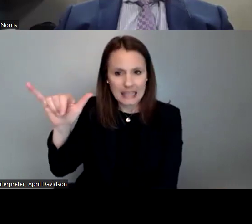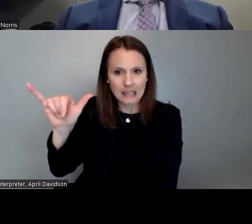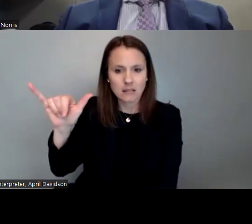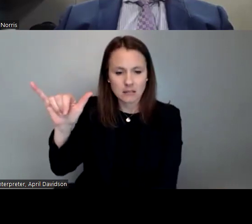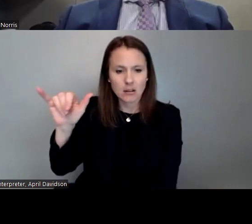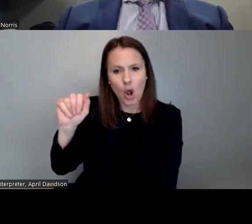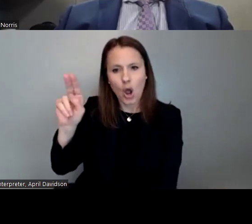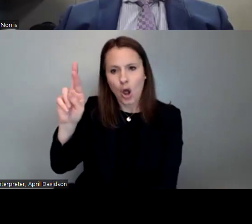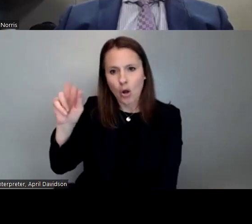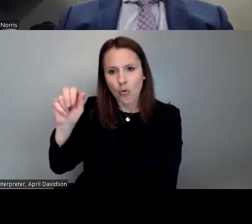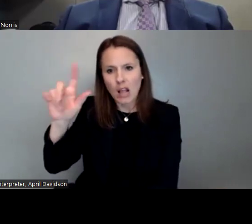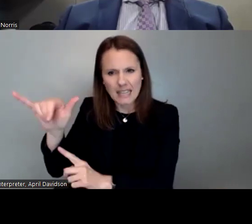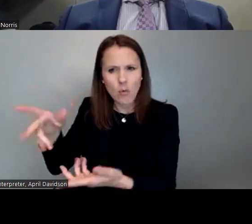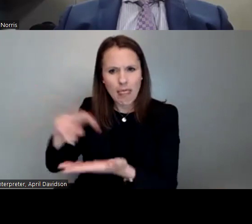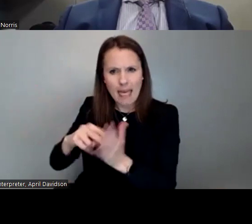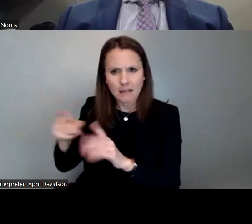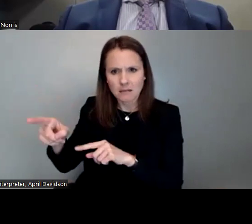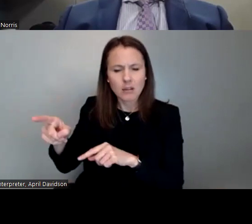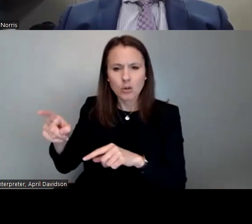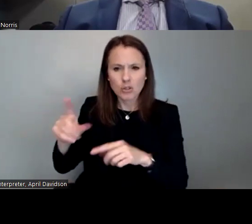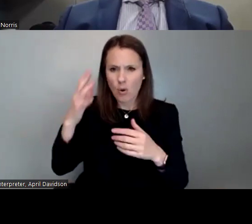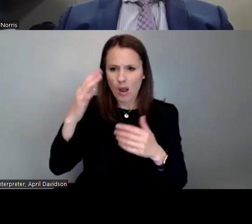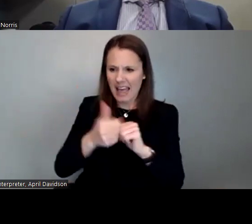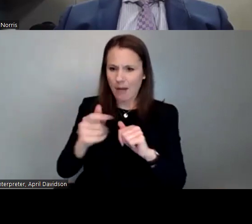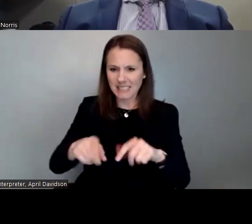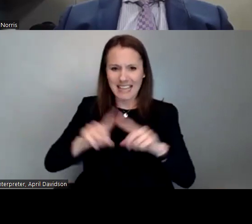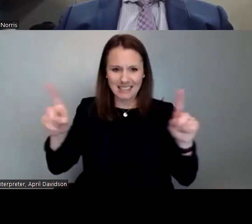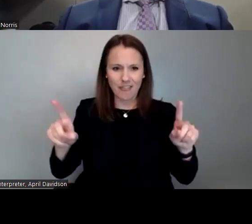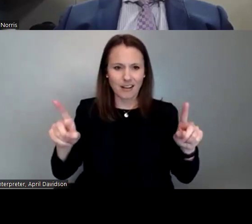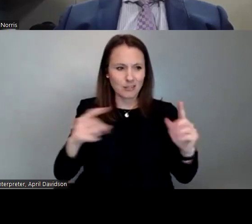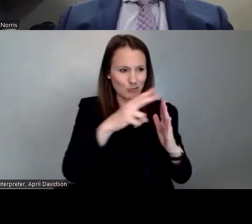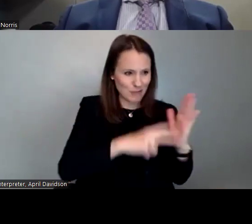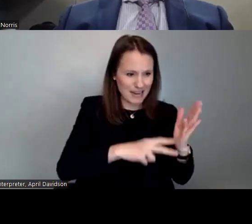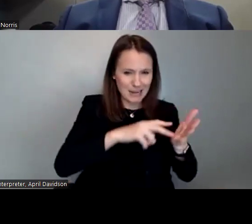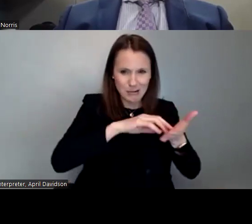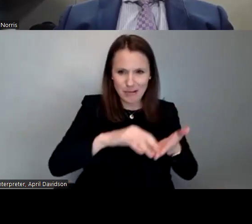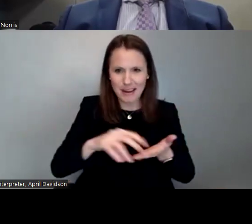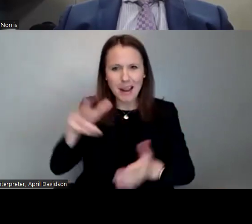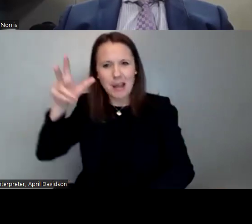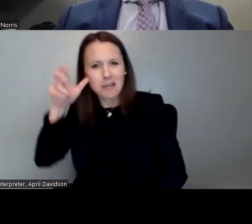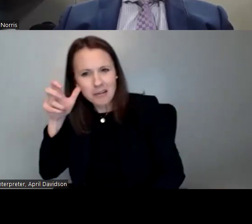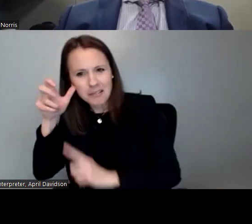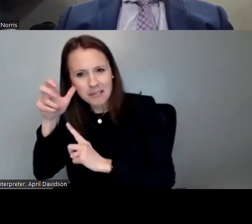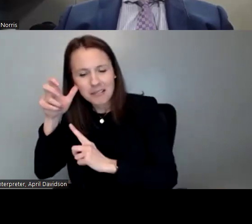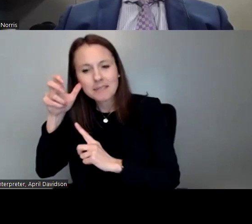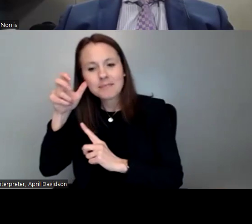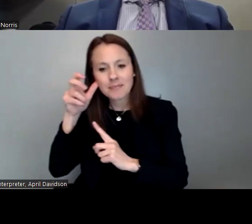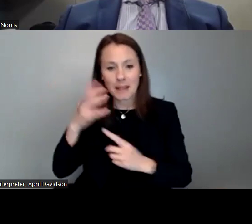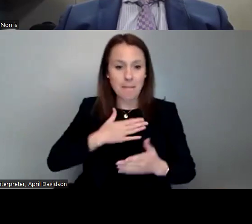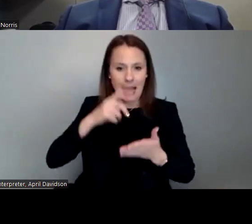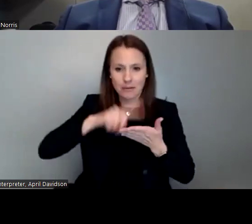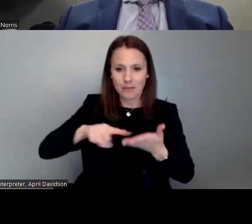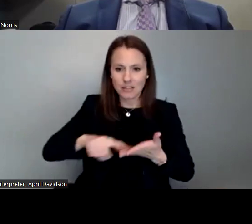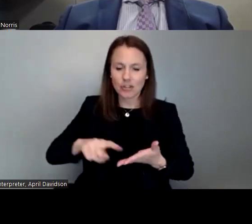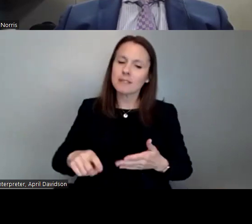AURALLY. So what is the essential difference? And that's what I'll be focusing on today, because the whole research that I'm doing is still